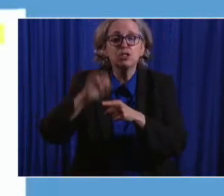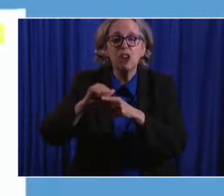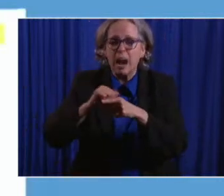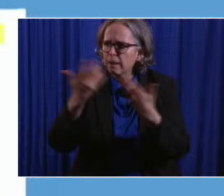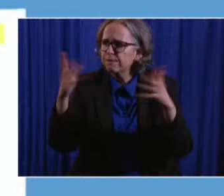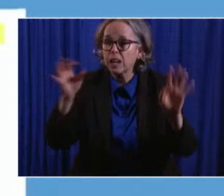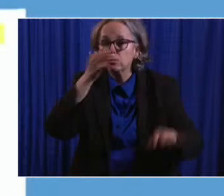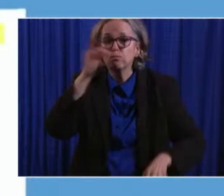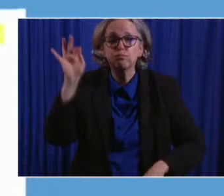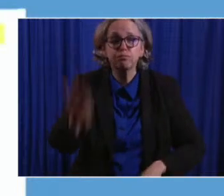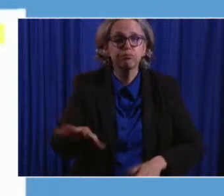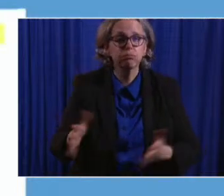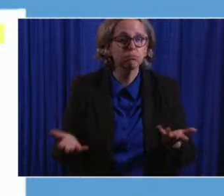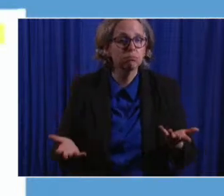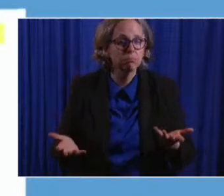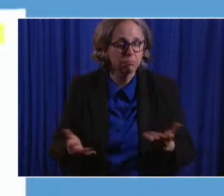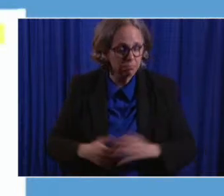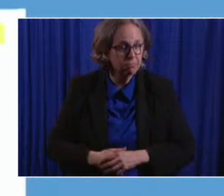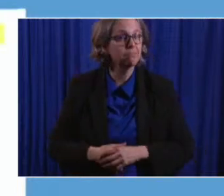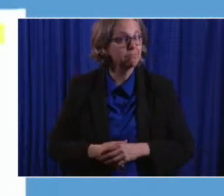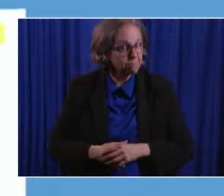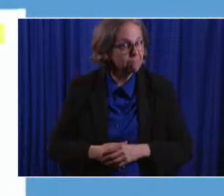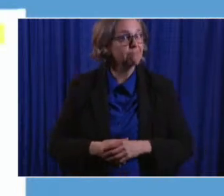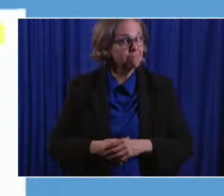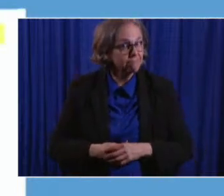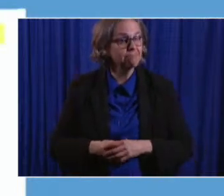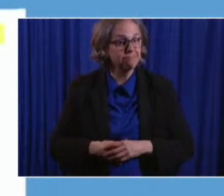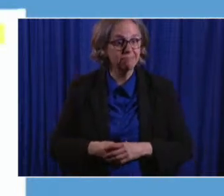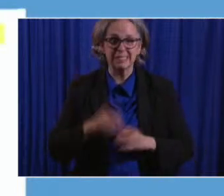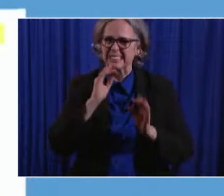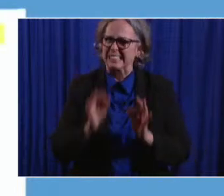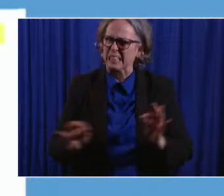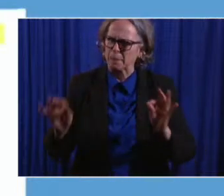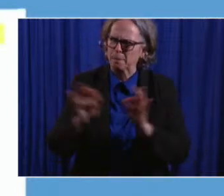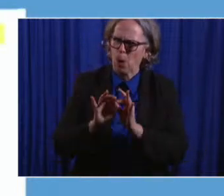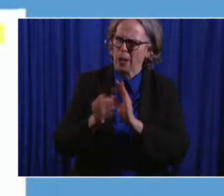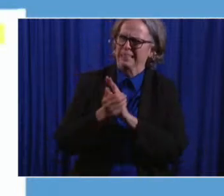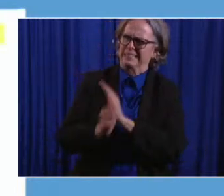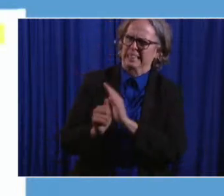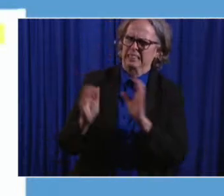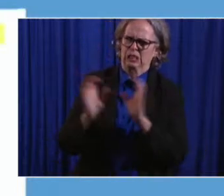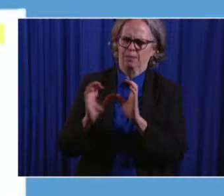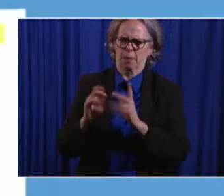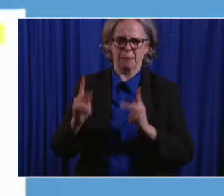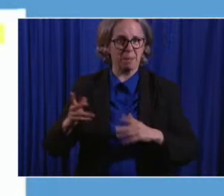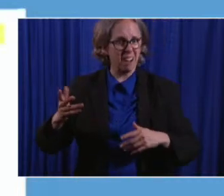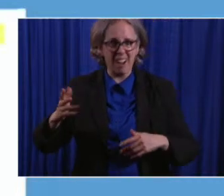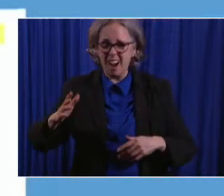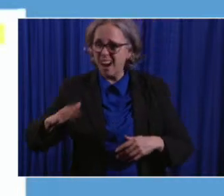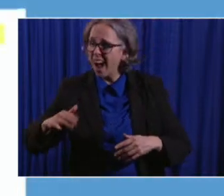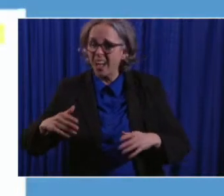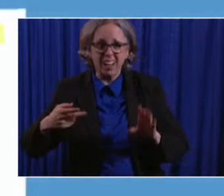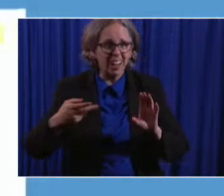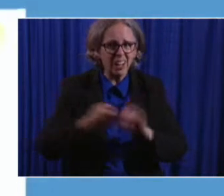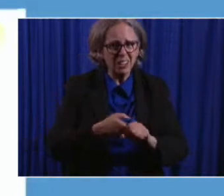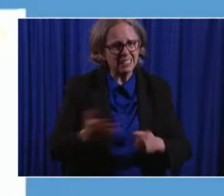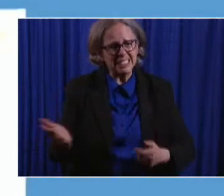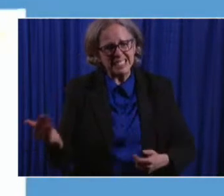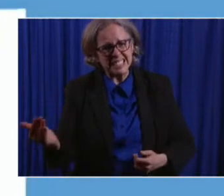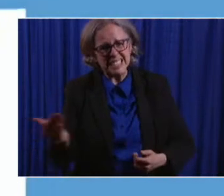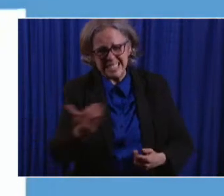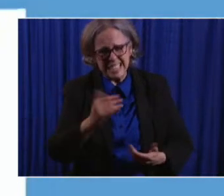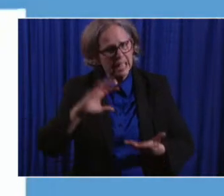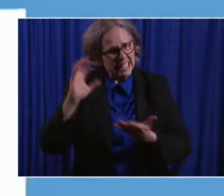That is certainly important for people who need to get into the workforce to do this quickly. And Eric, if you could move to the next